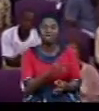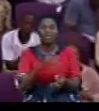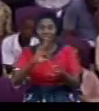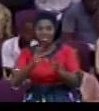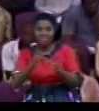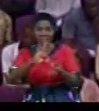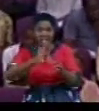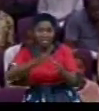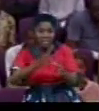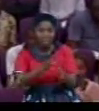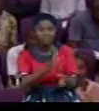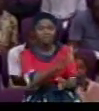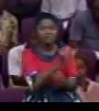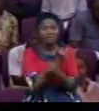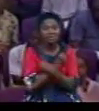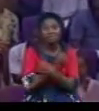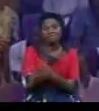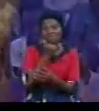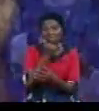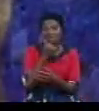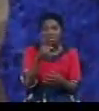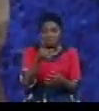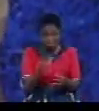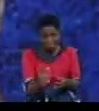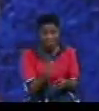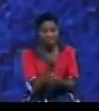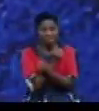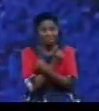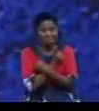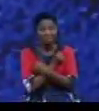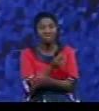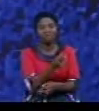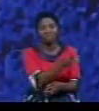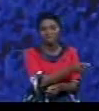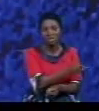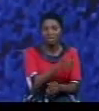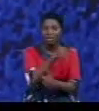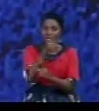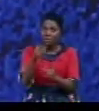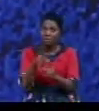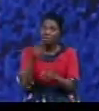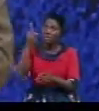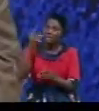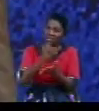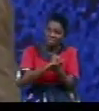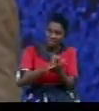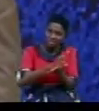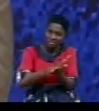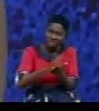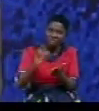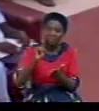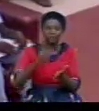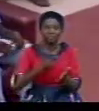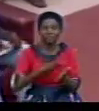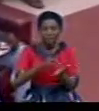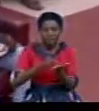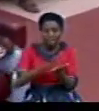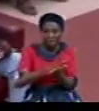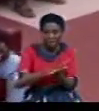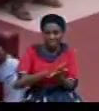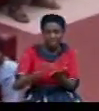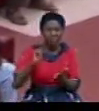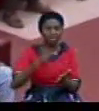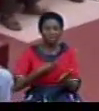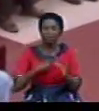real love or not you keep on loving them when they Sanctified souls he purifies us there is